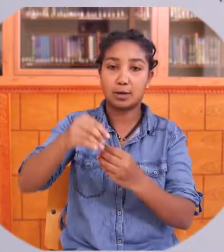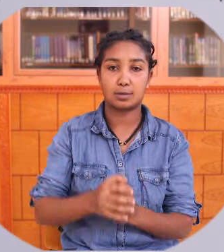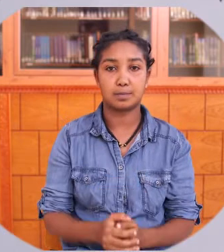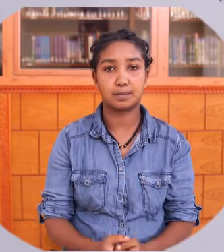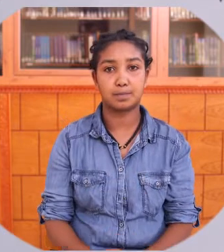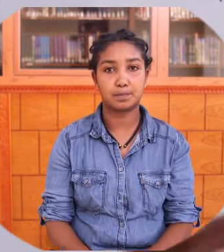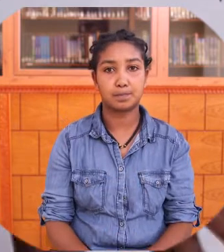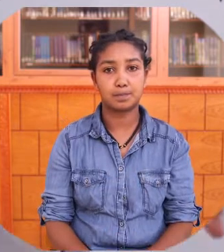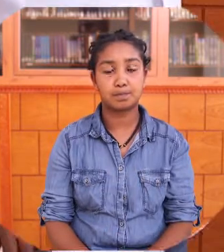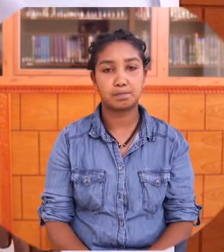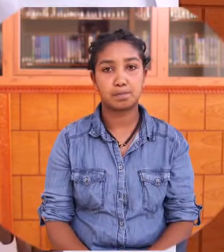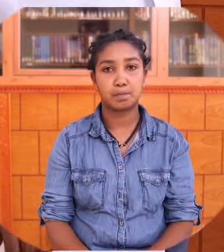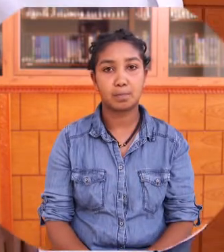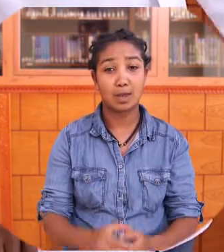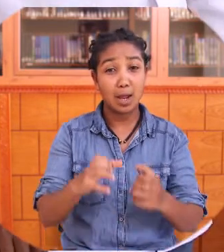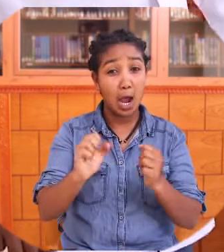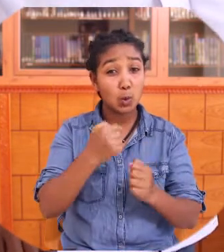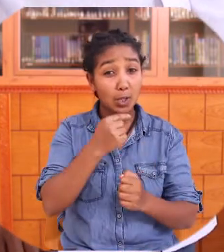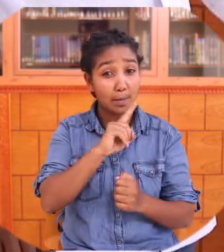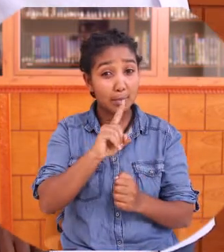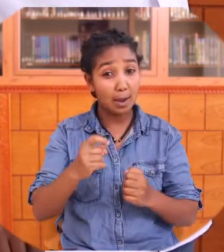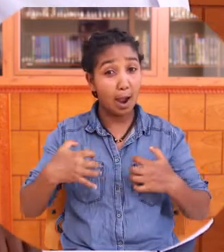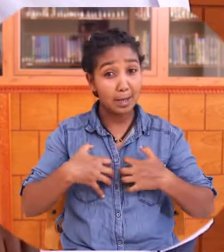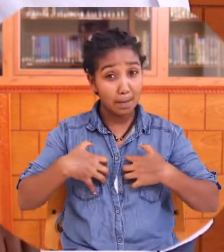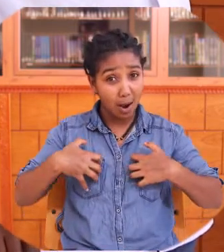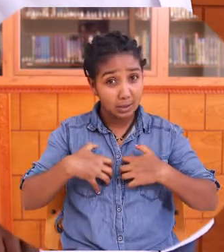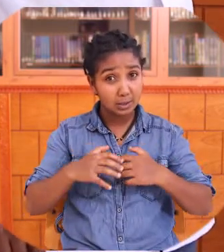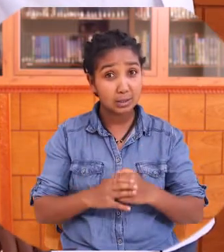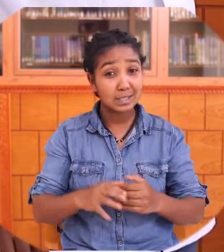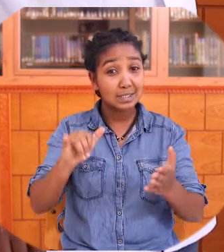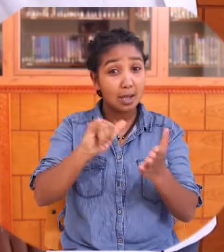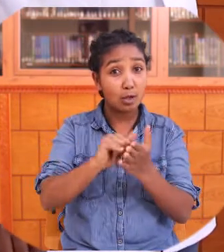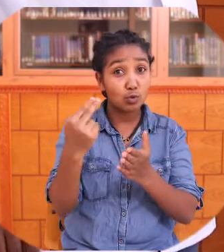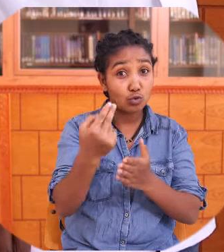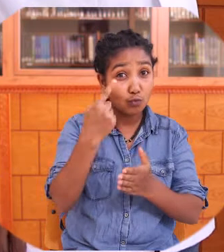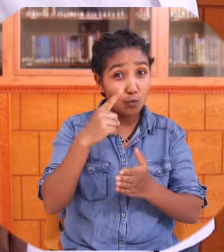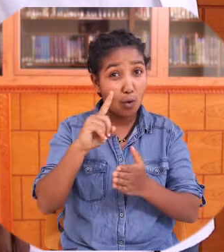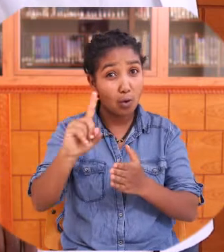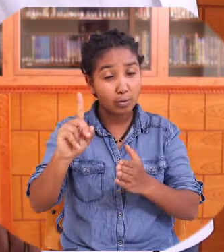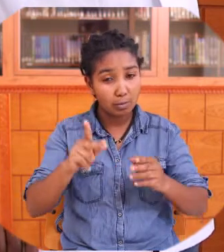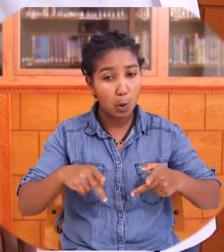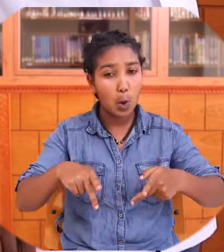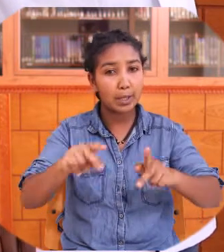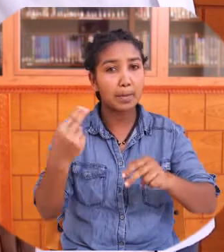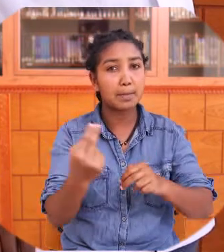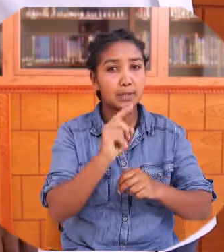use. Can you tell me animals that used for plowing purpose?